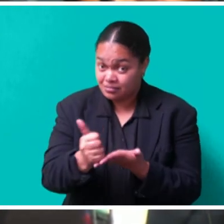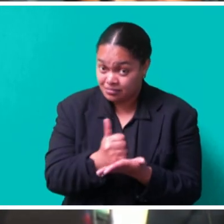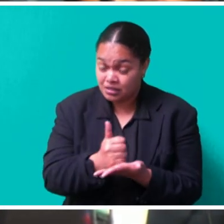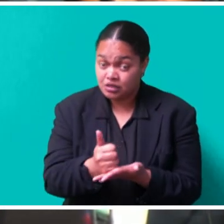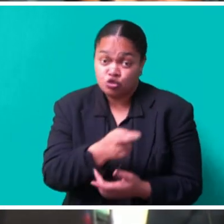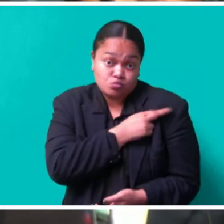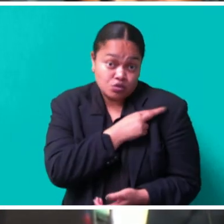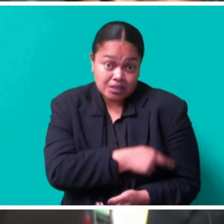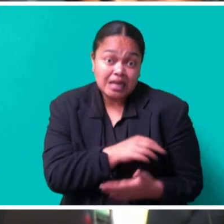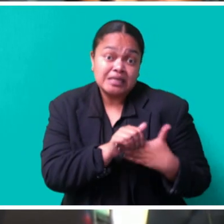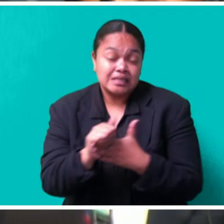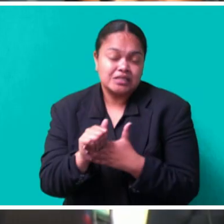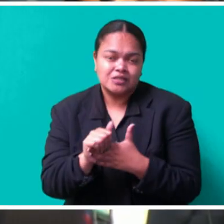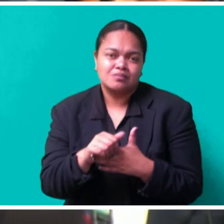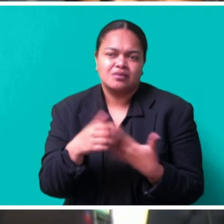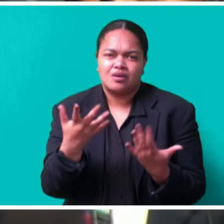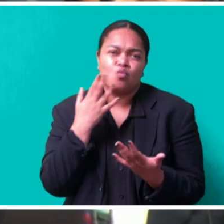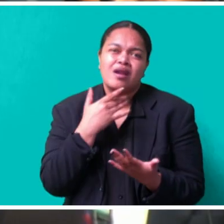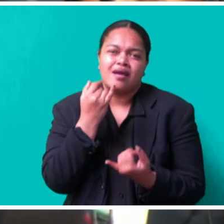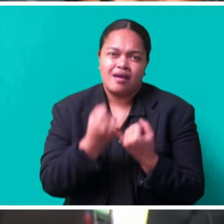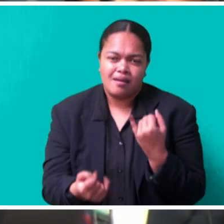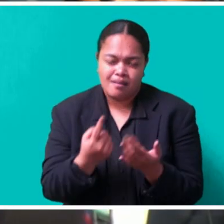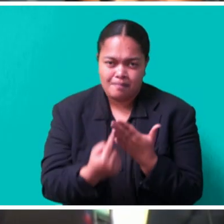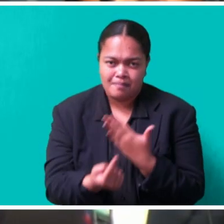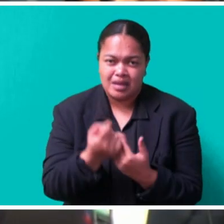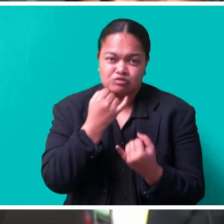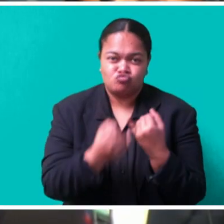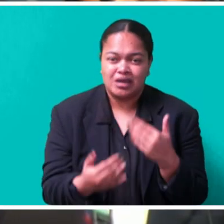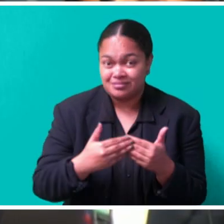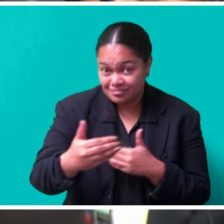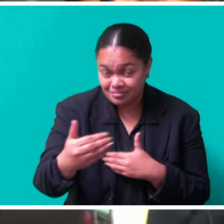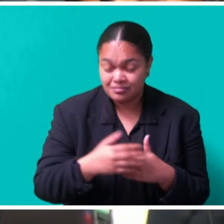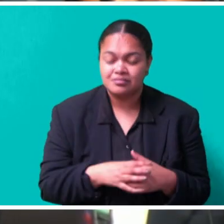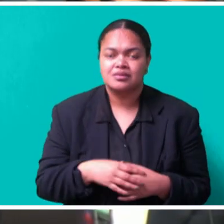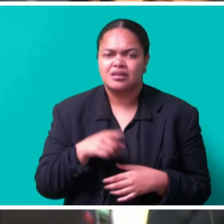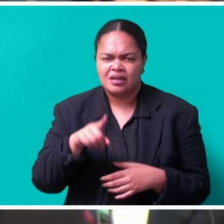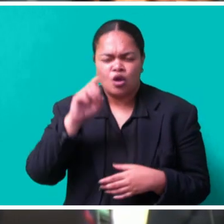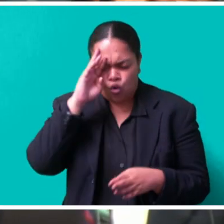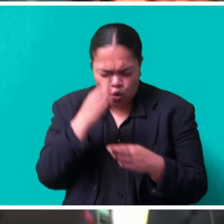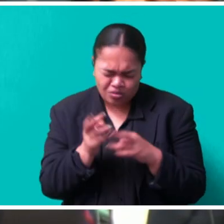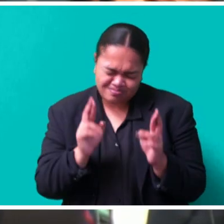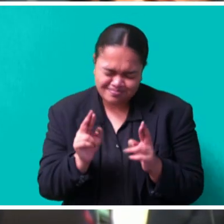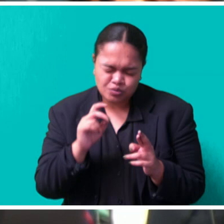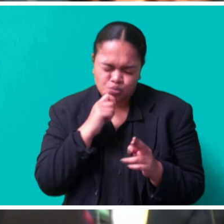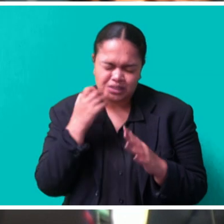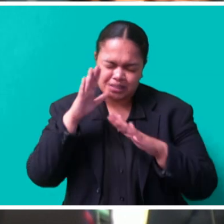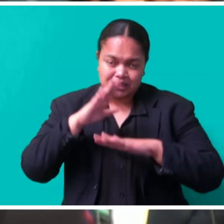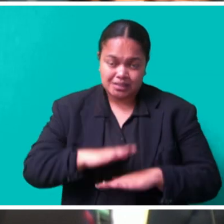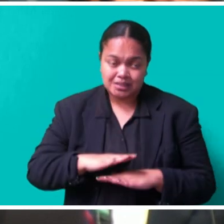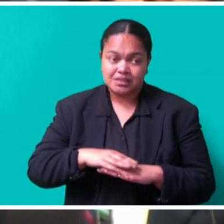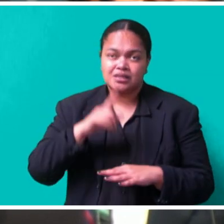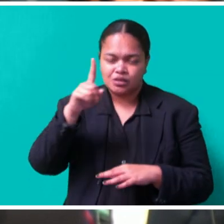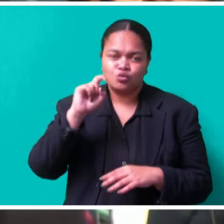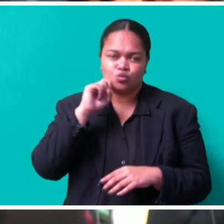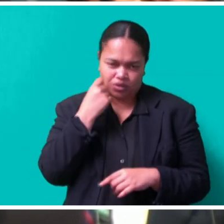leadership towards crisis management. We remain hopeful that the international tensions will ease and that global oil supply chains will